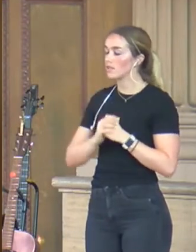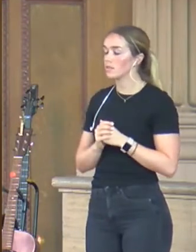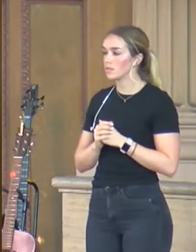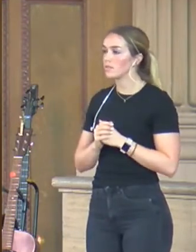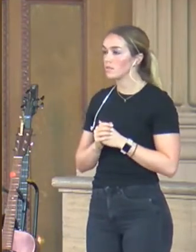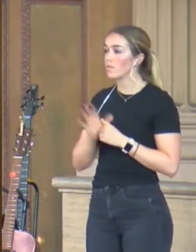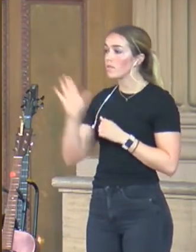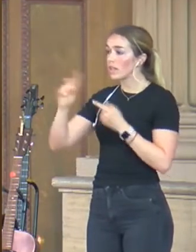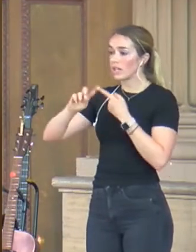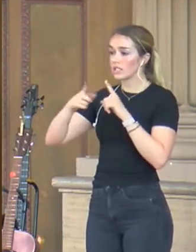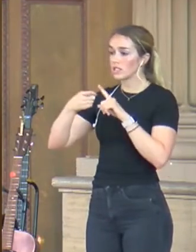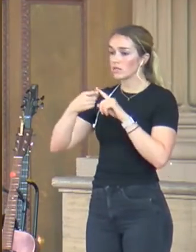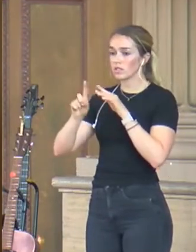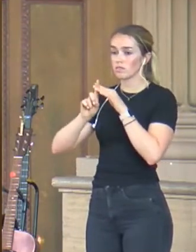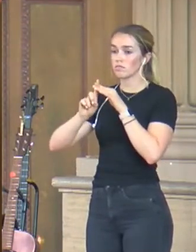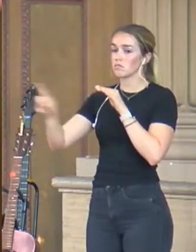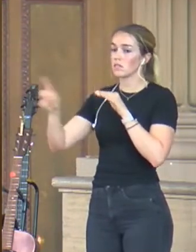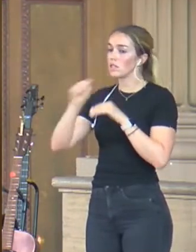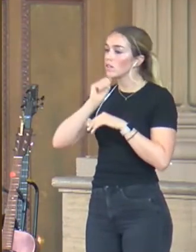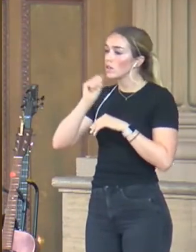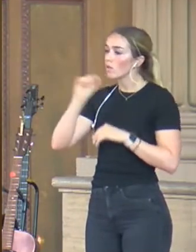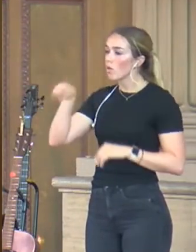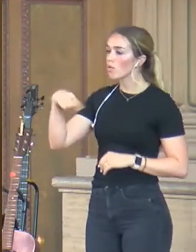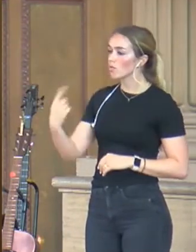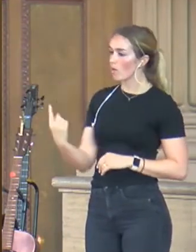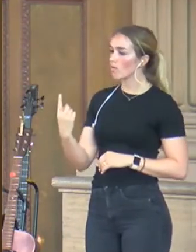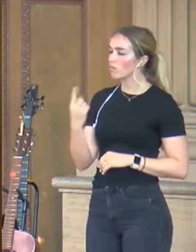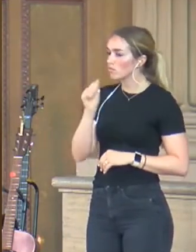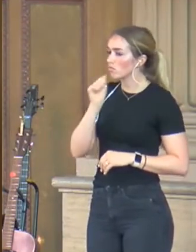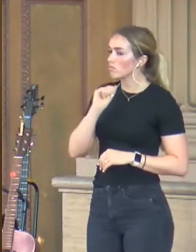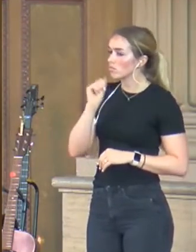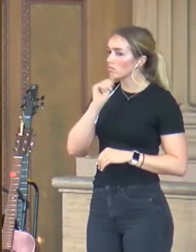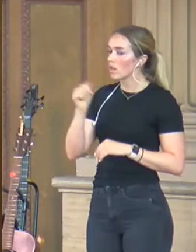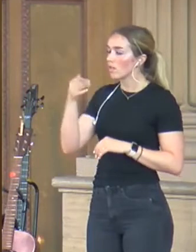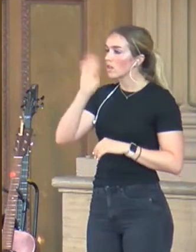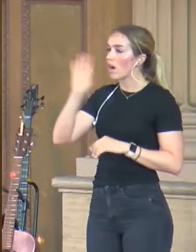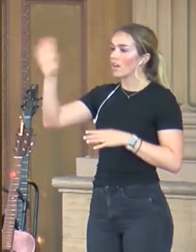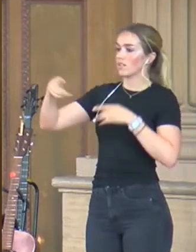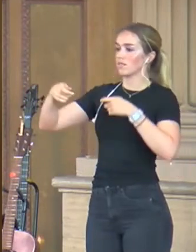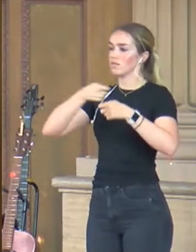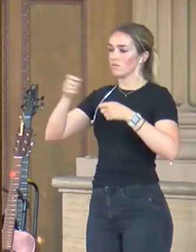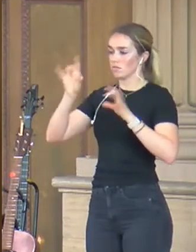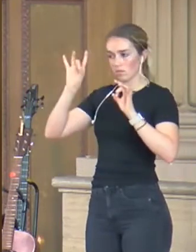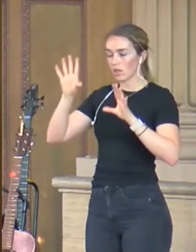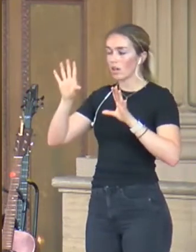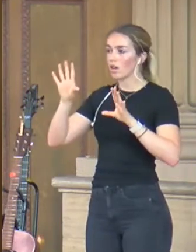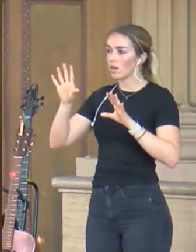His friends forsook him and he suffered alone. He suffered the waves of God's wrath pouring over him.